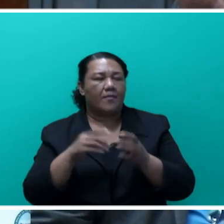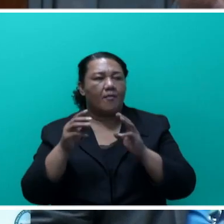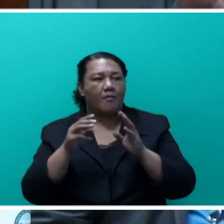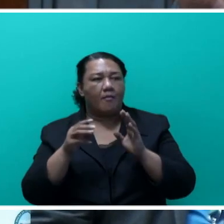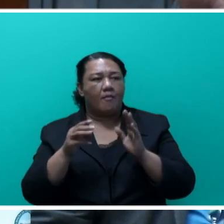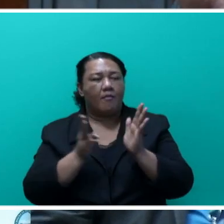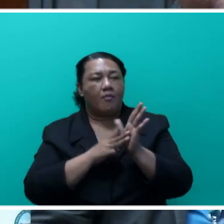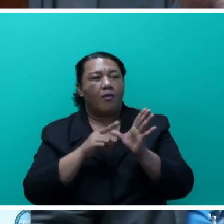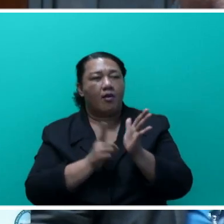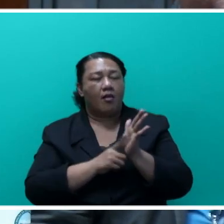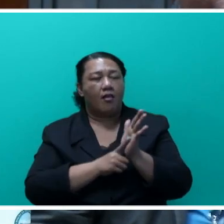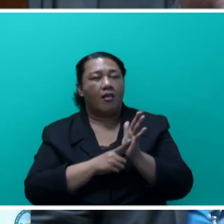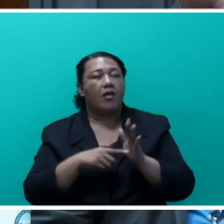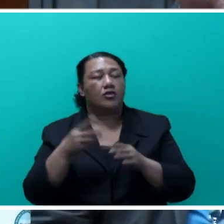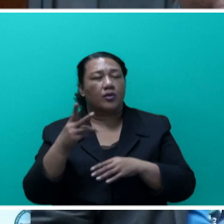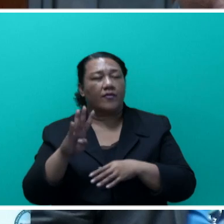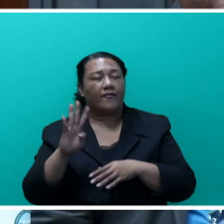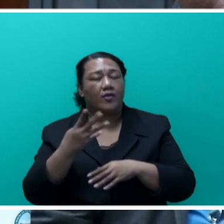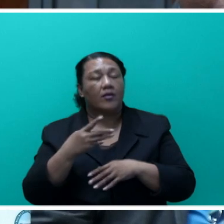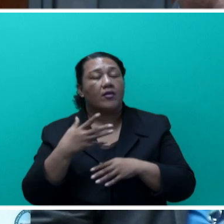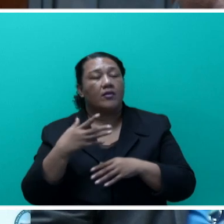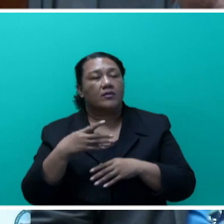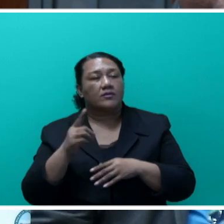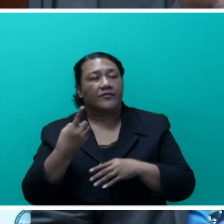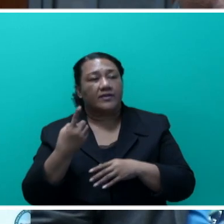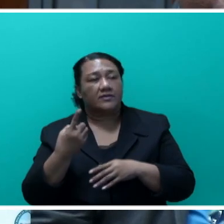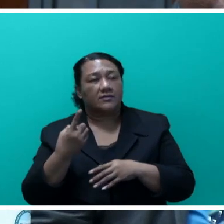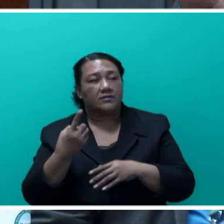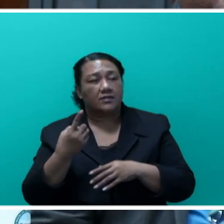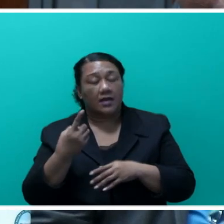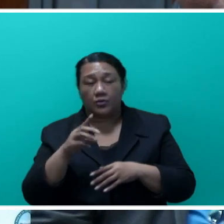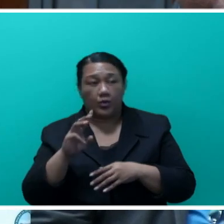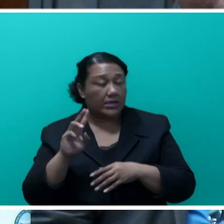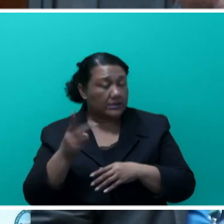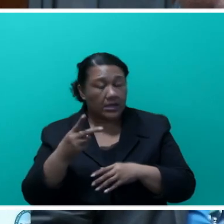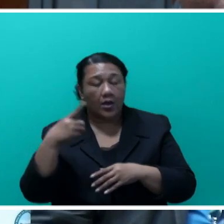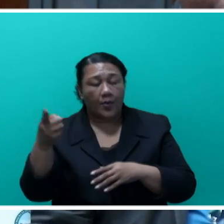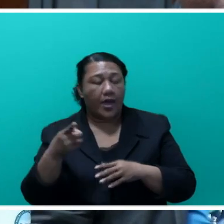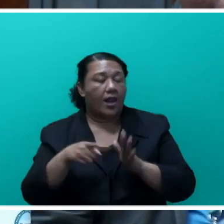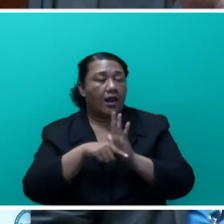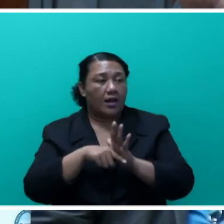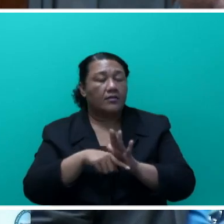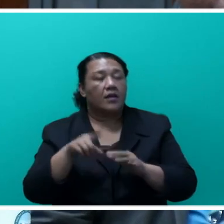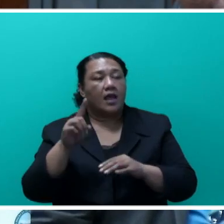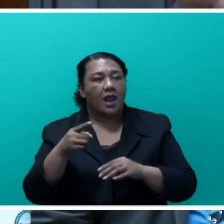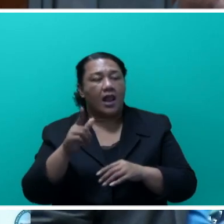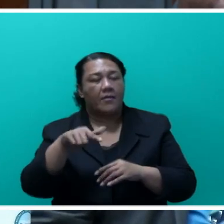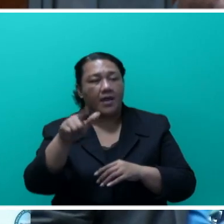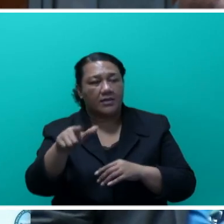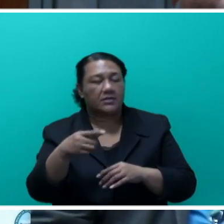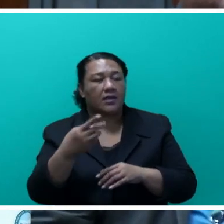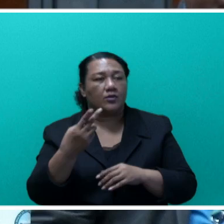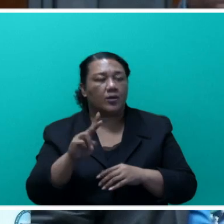at the Lautokas Perizol, September 23rd, at the Lambas Civic Center, and 24th at the Savu